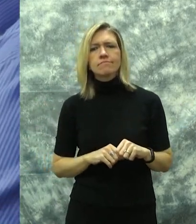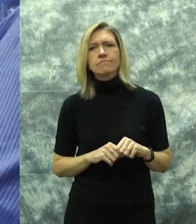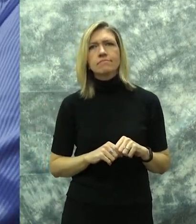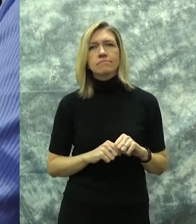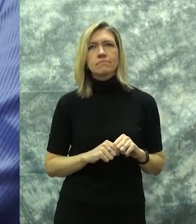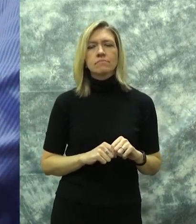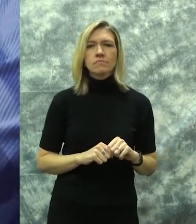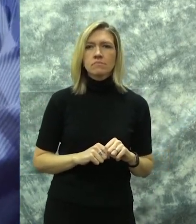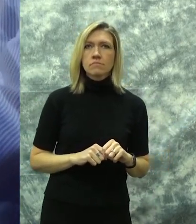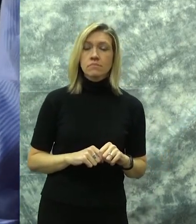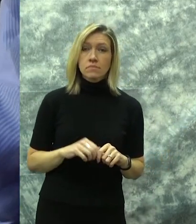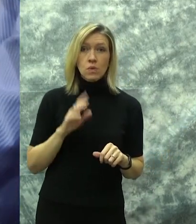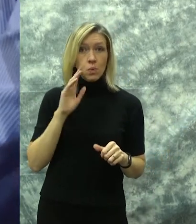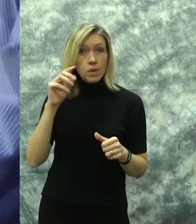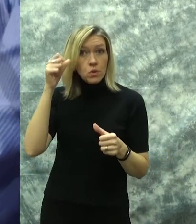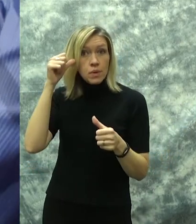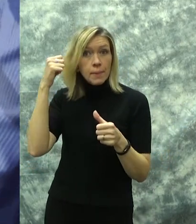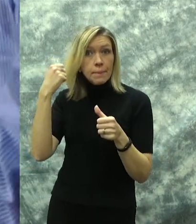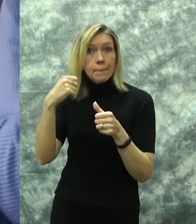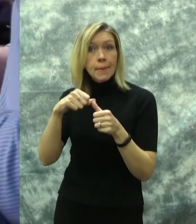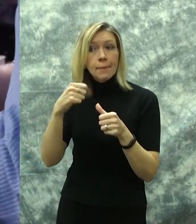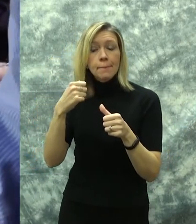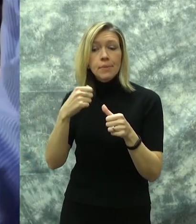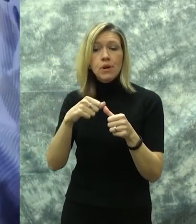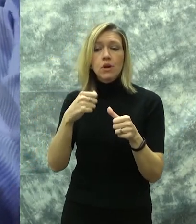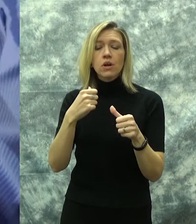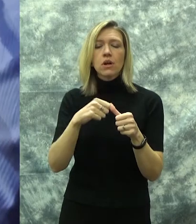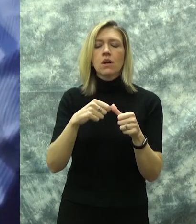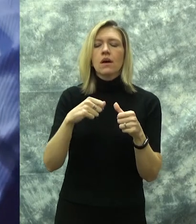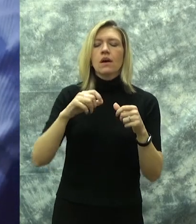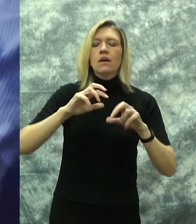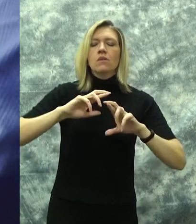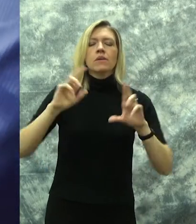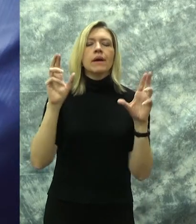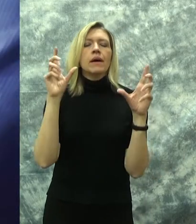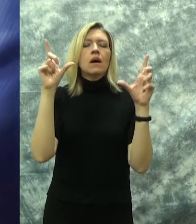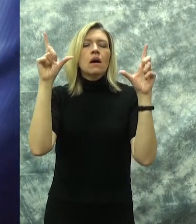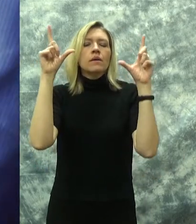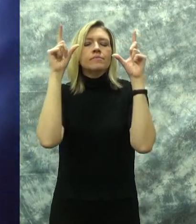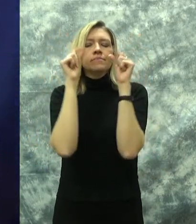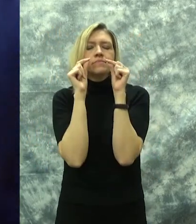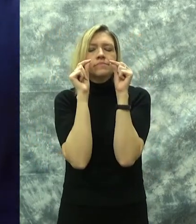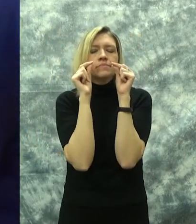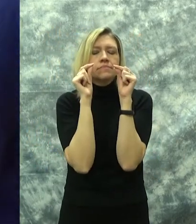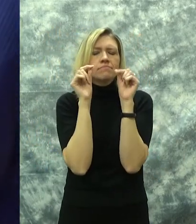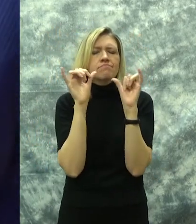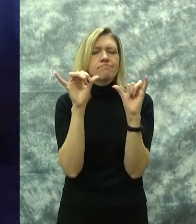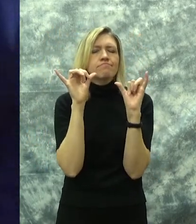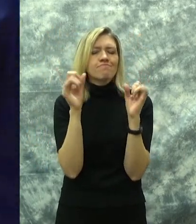We'll remember once we close our eyes to see